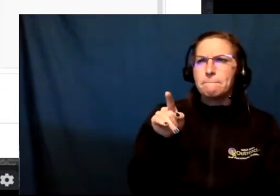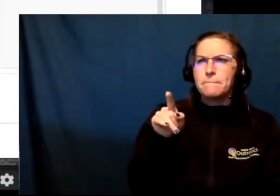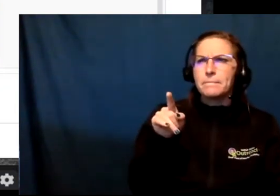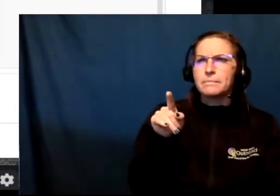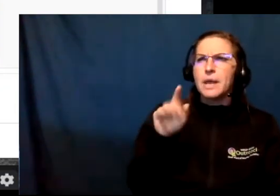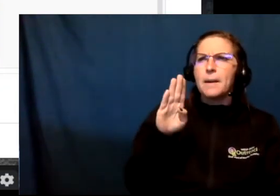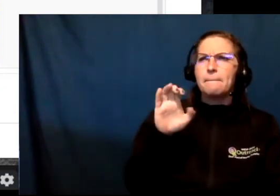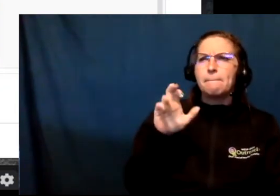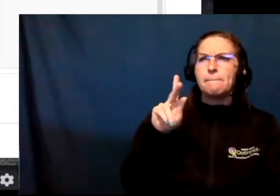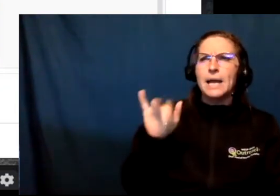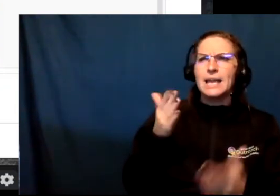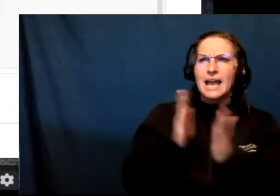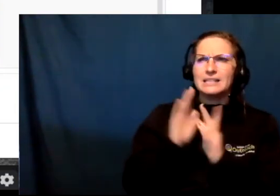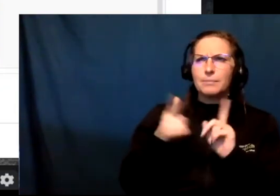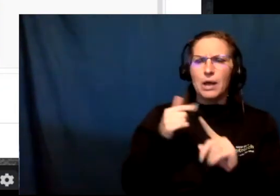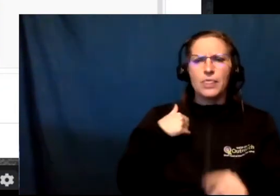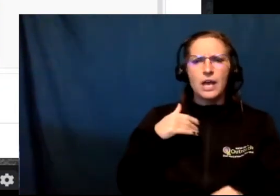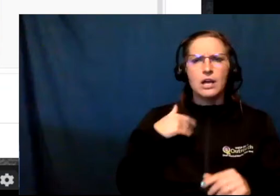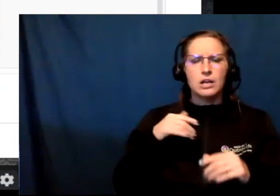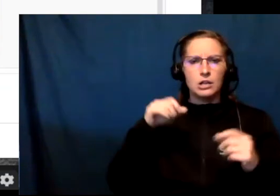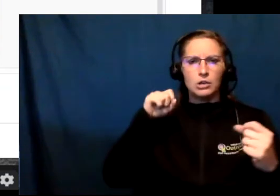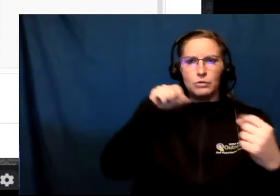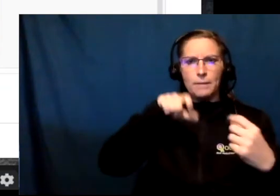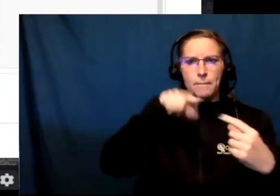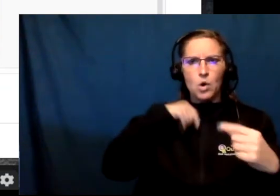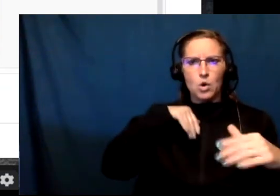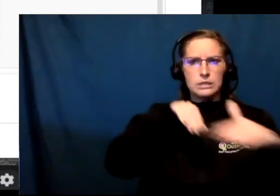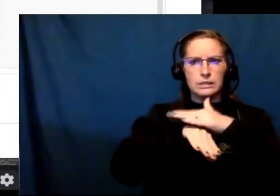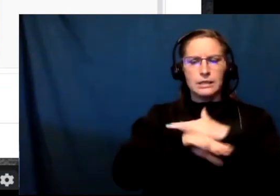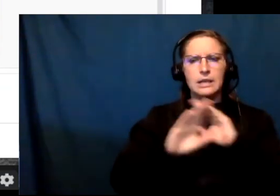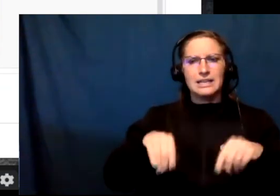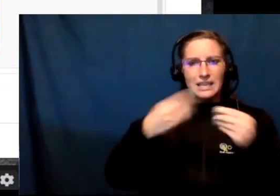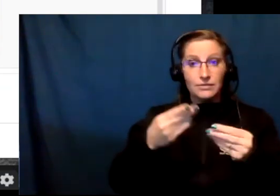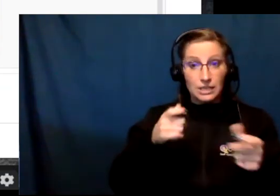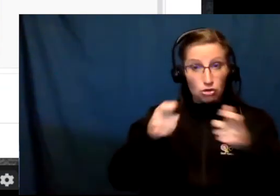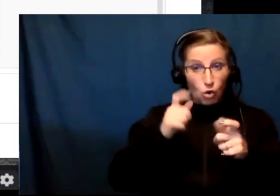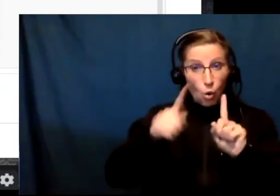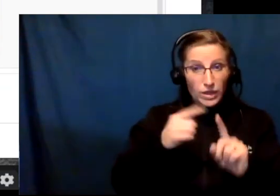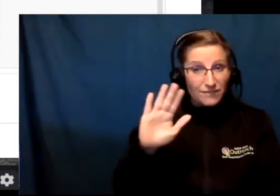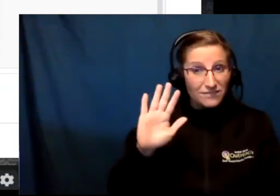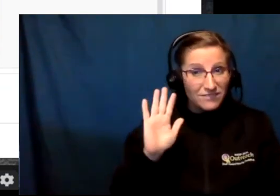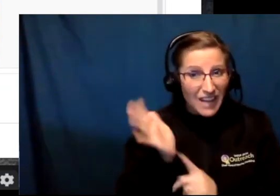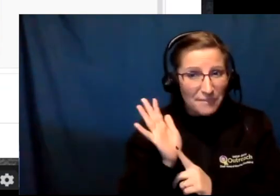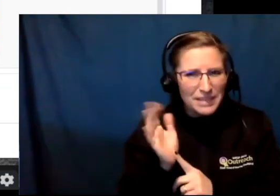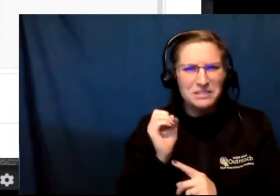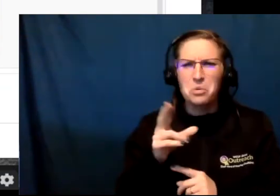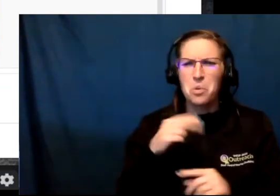Becky wants to know, Gail, the Chrome remote desktop gives the student control for only 5 minutes, or can you